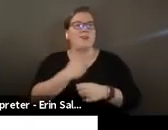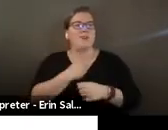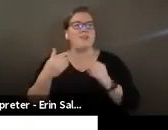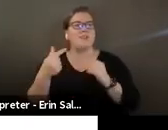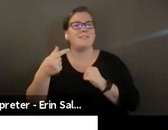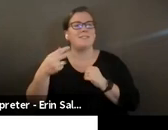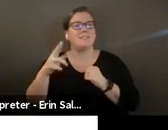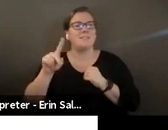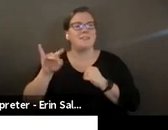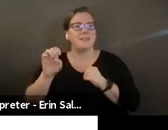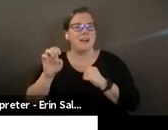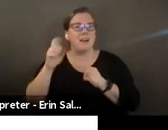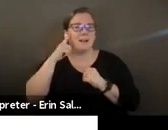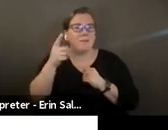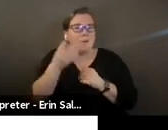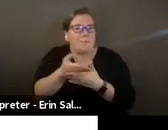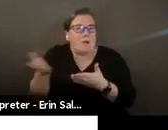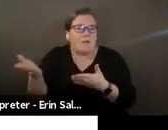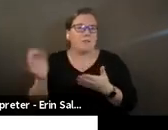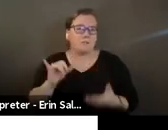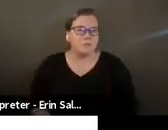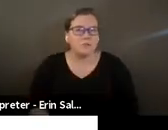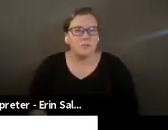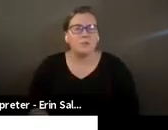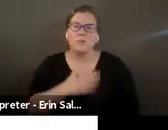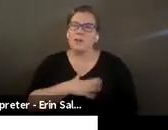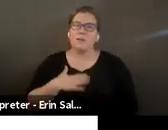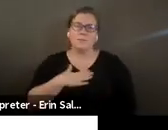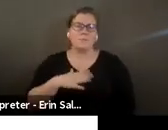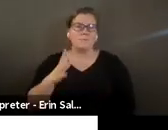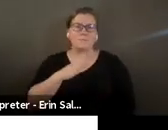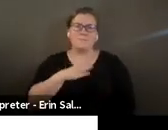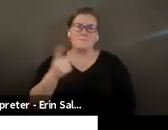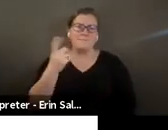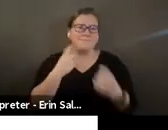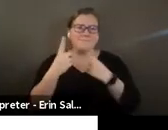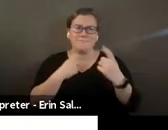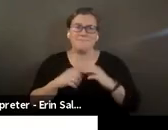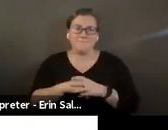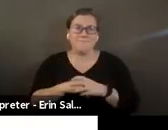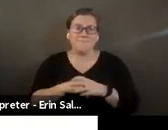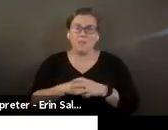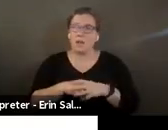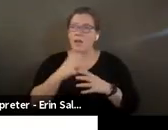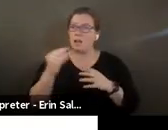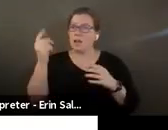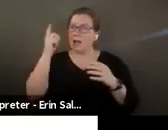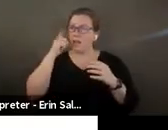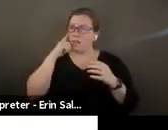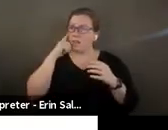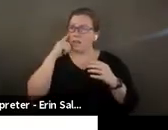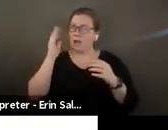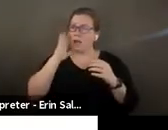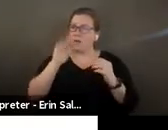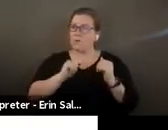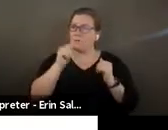So that is available to you as well. Please feel free to reach out. And with that, I do believe I'm going to turn it